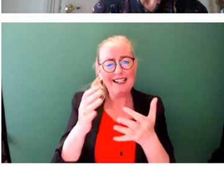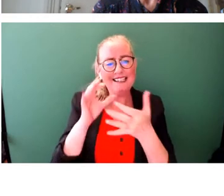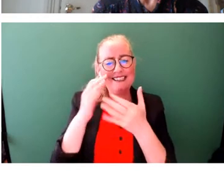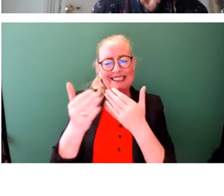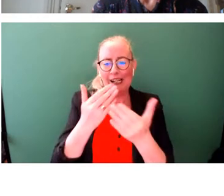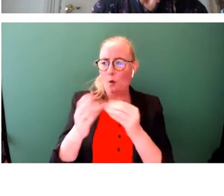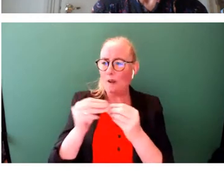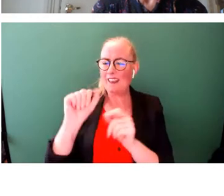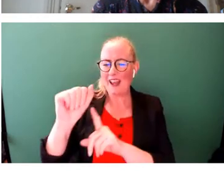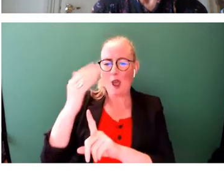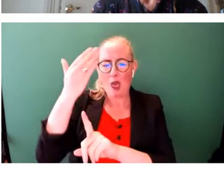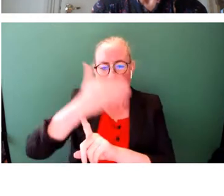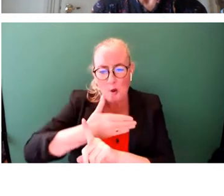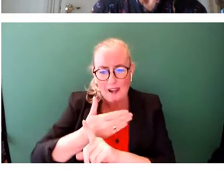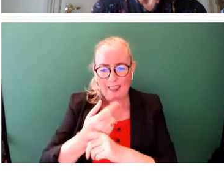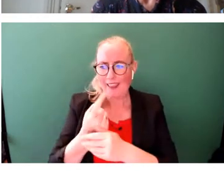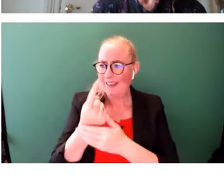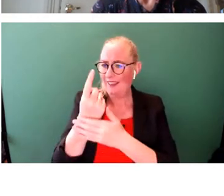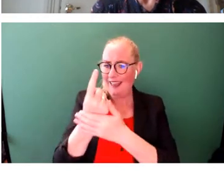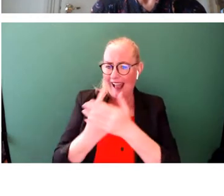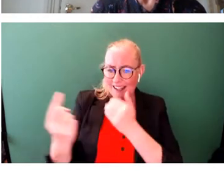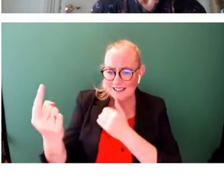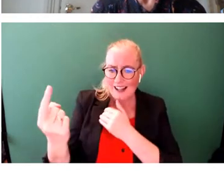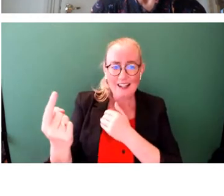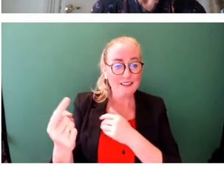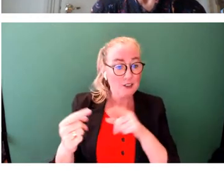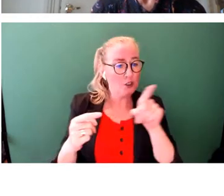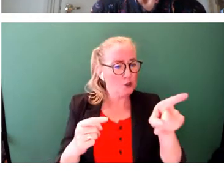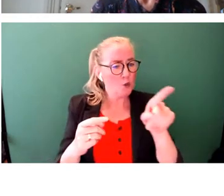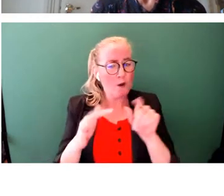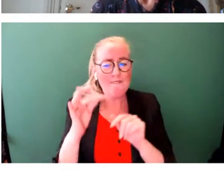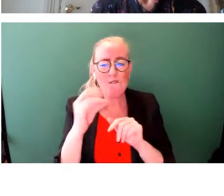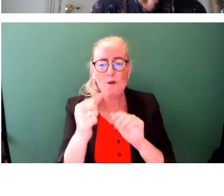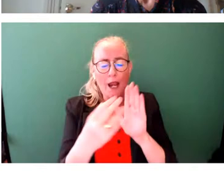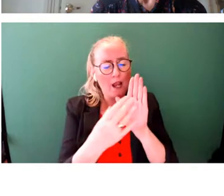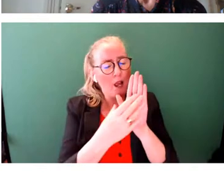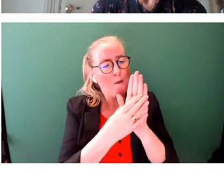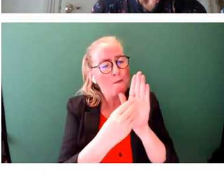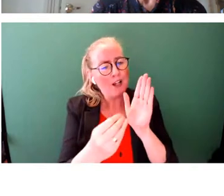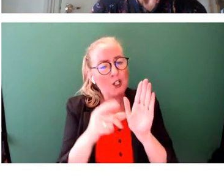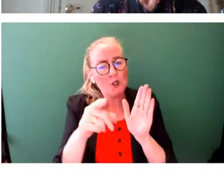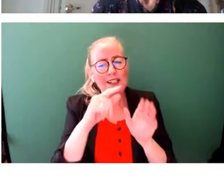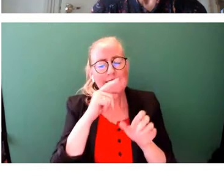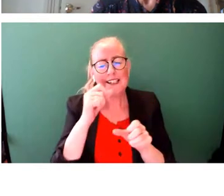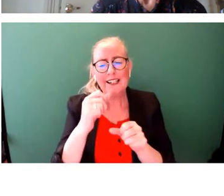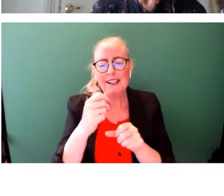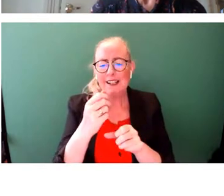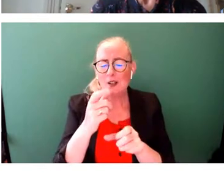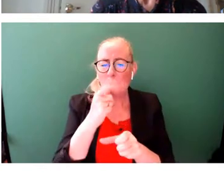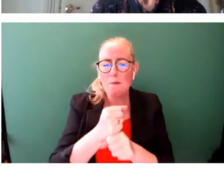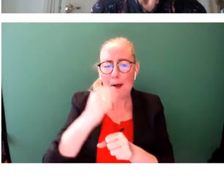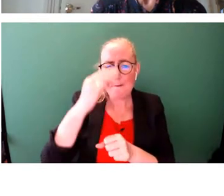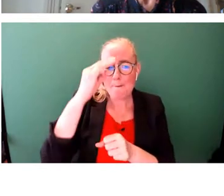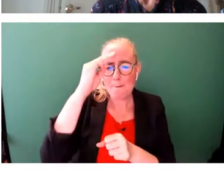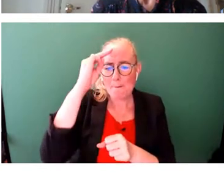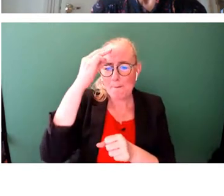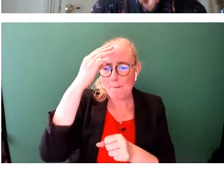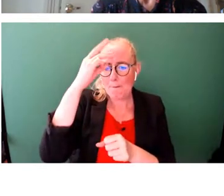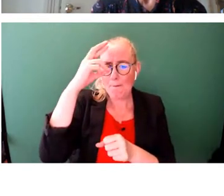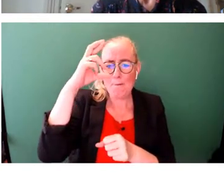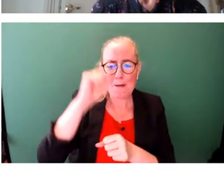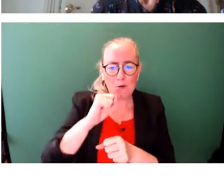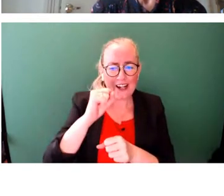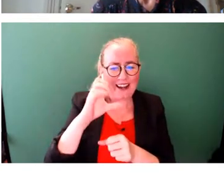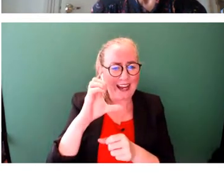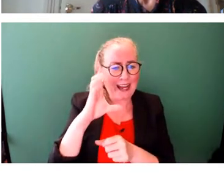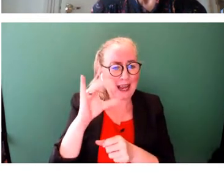isolation. Yeah, yeah. And Julie, the model that was used for the memory clinics in the primary healthcare settings, and we're coming to the